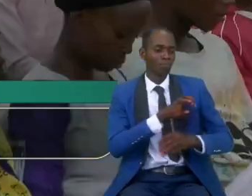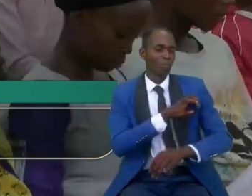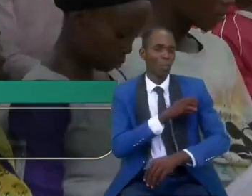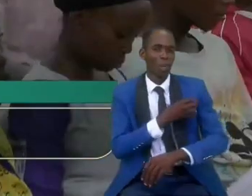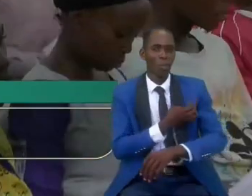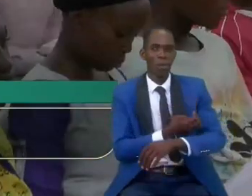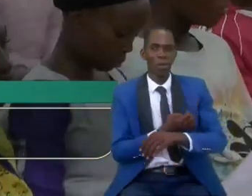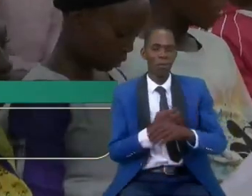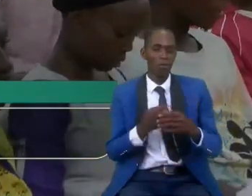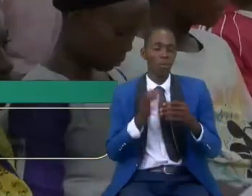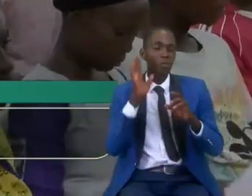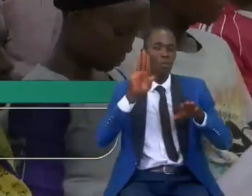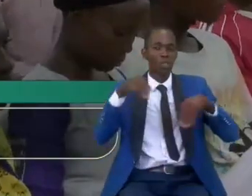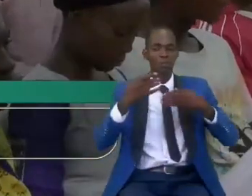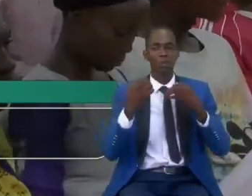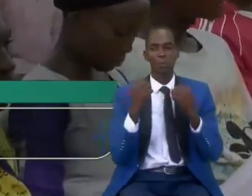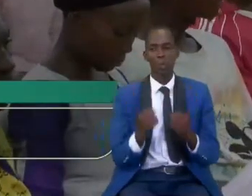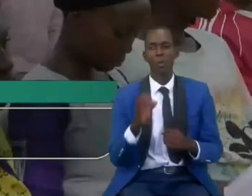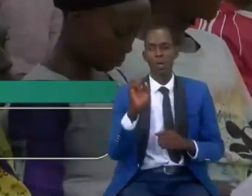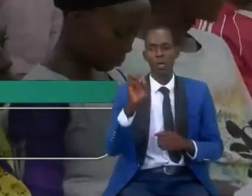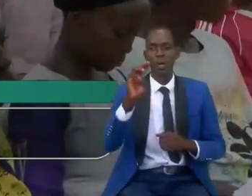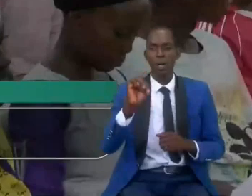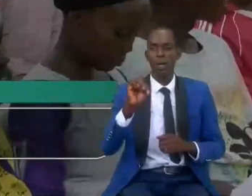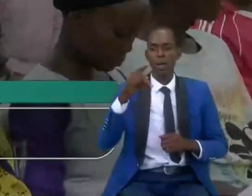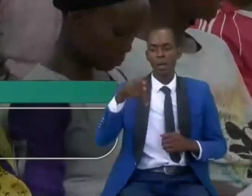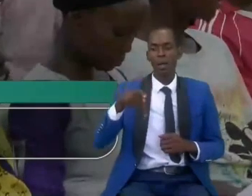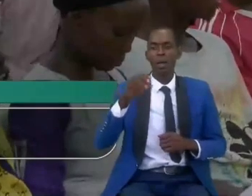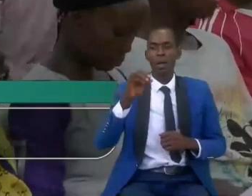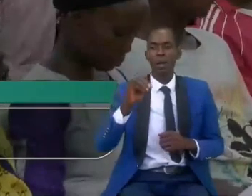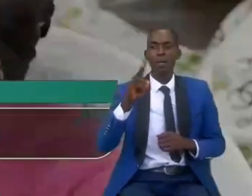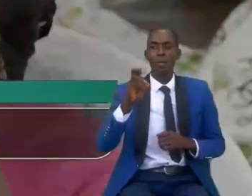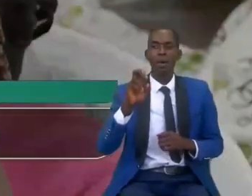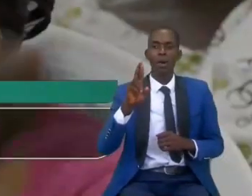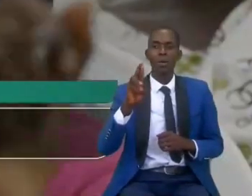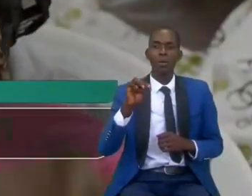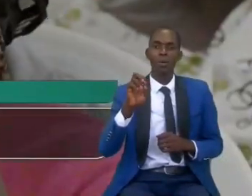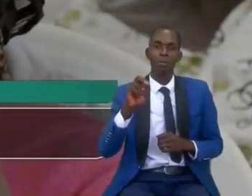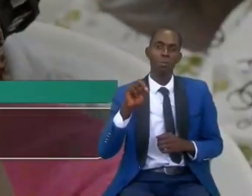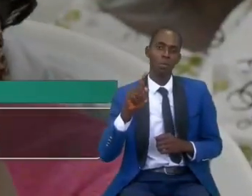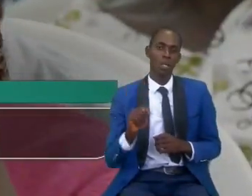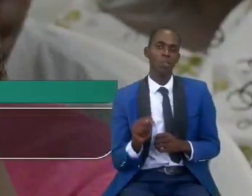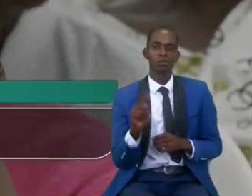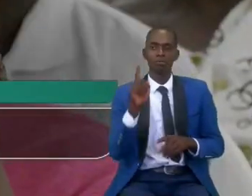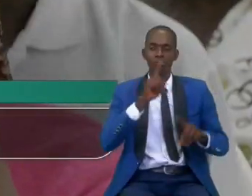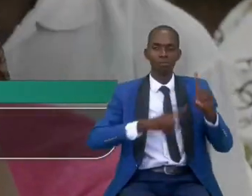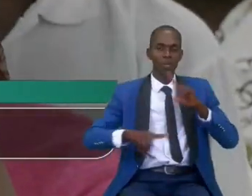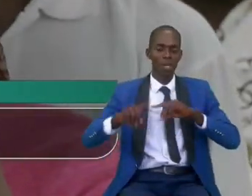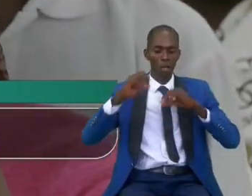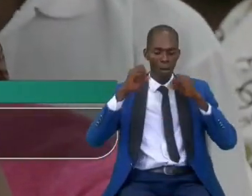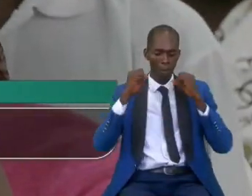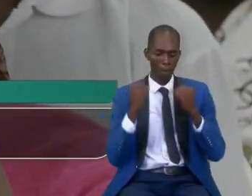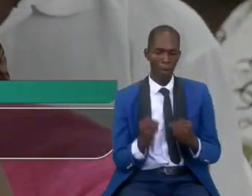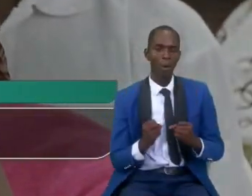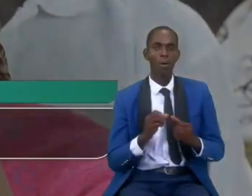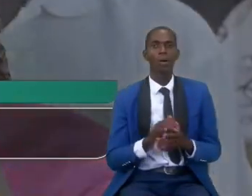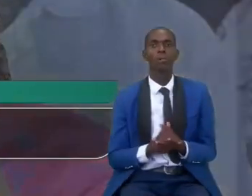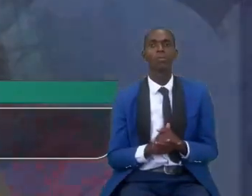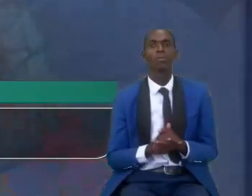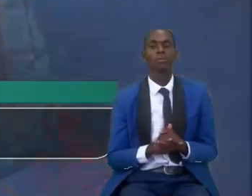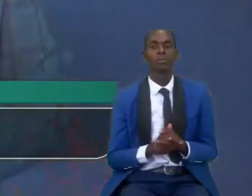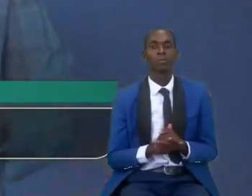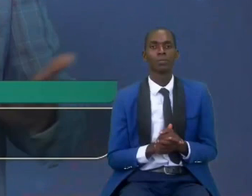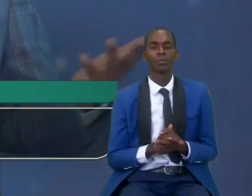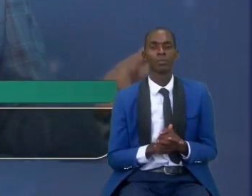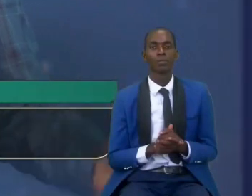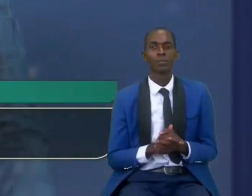Amen. Power. Somebody shout power. He says, behold, I give unto you